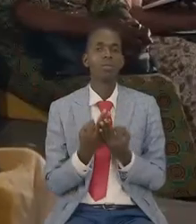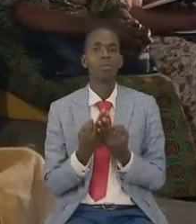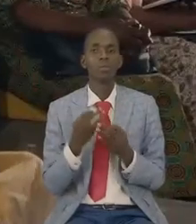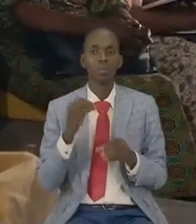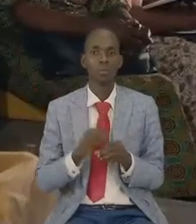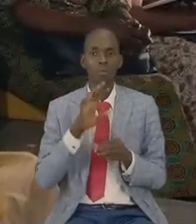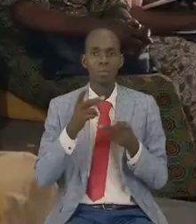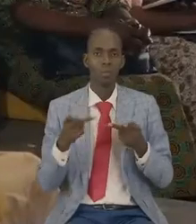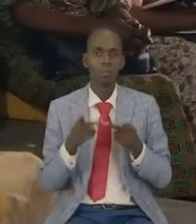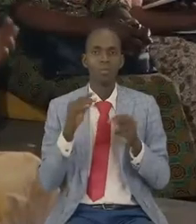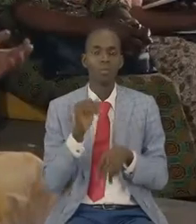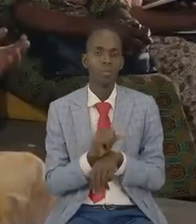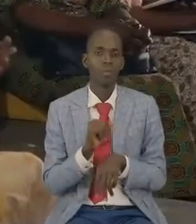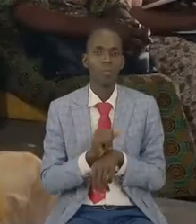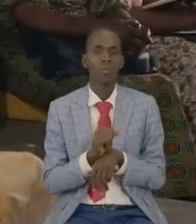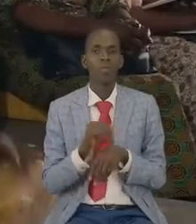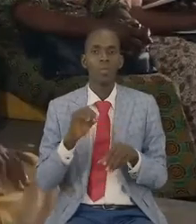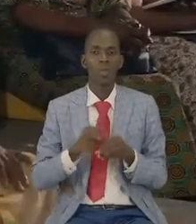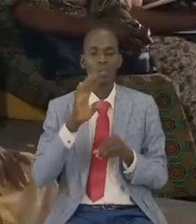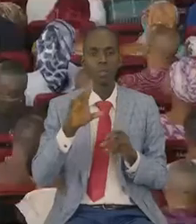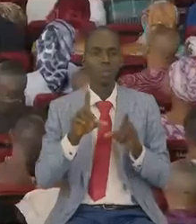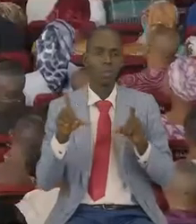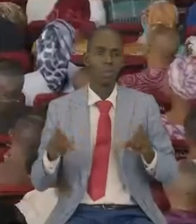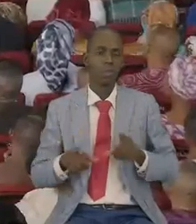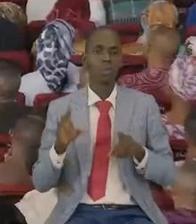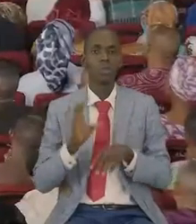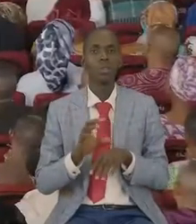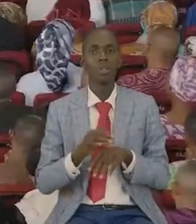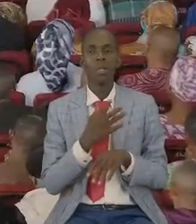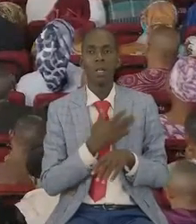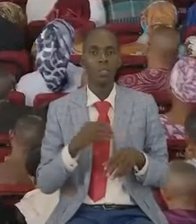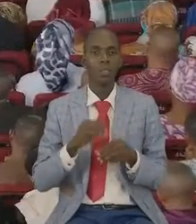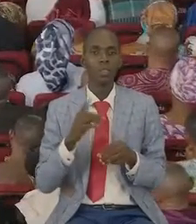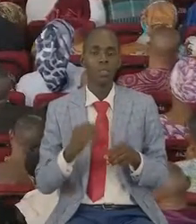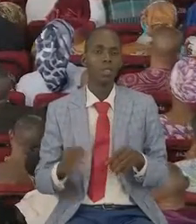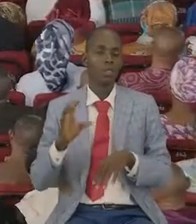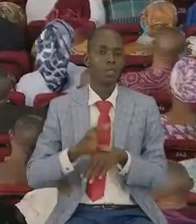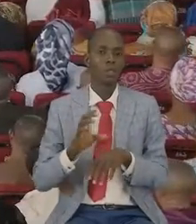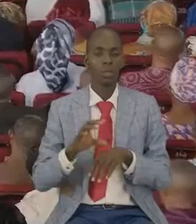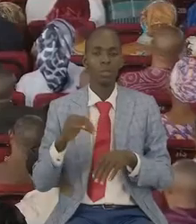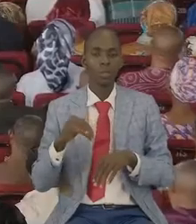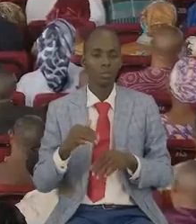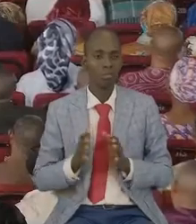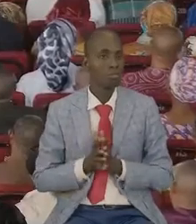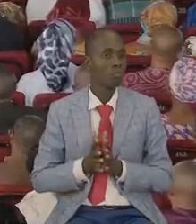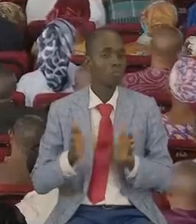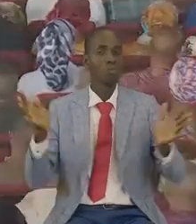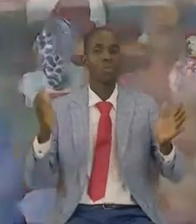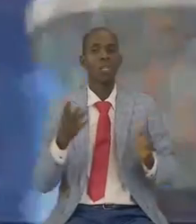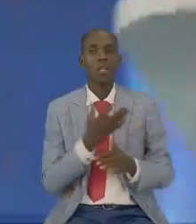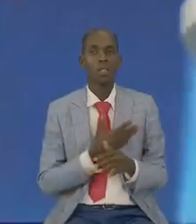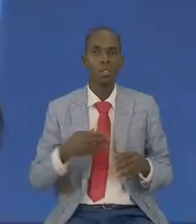your place of work, in your local church, and in the church at large, and in